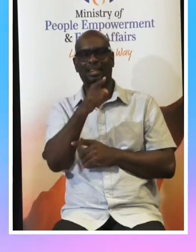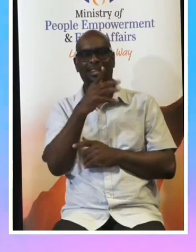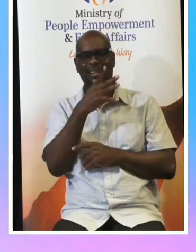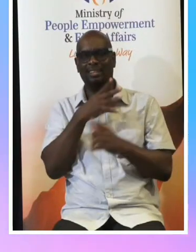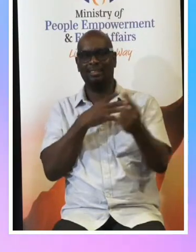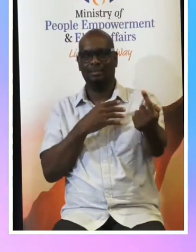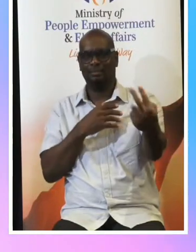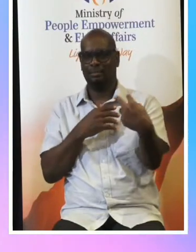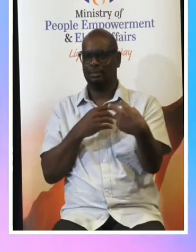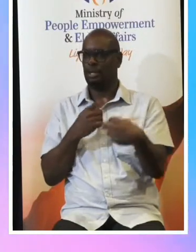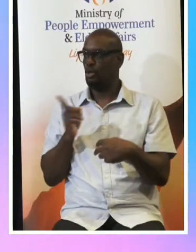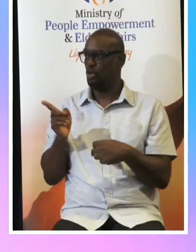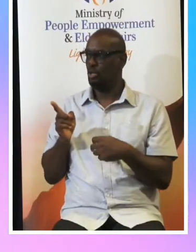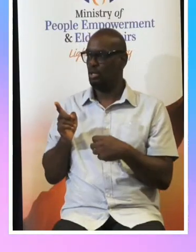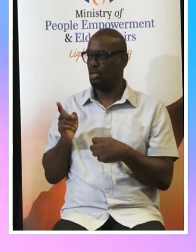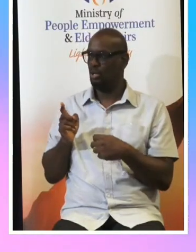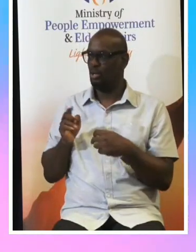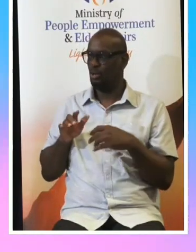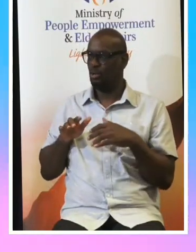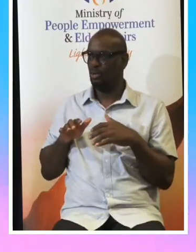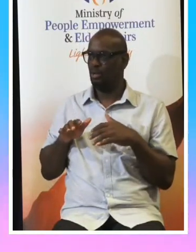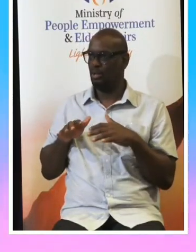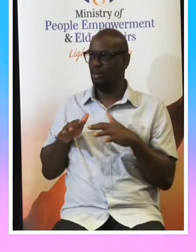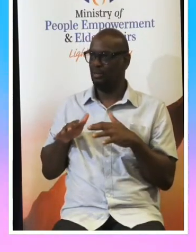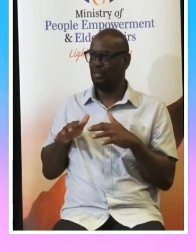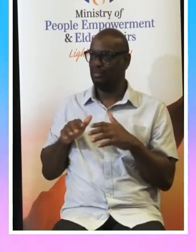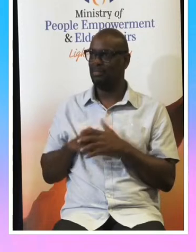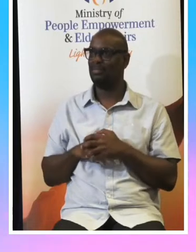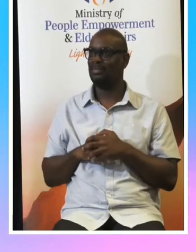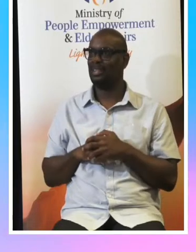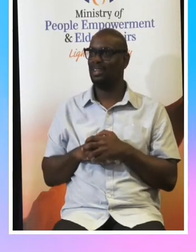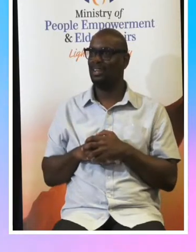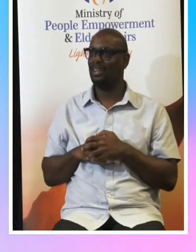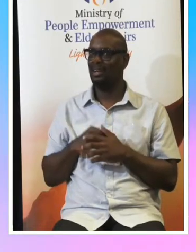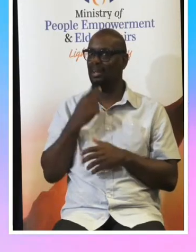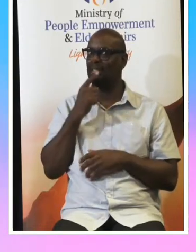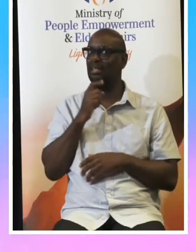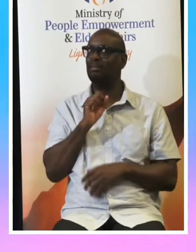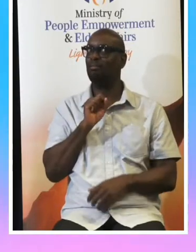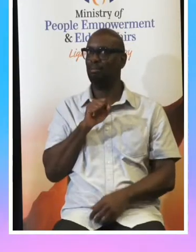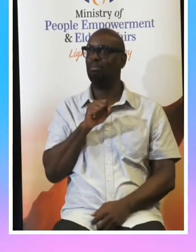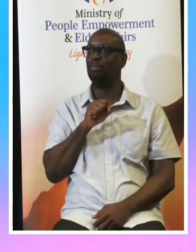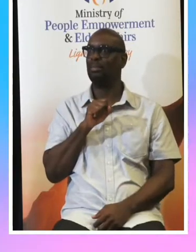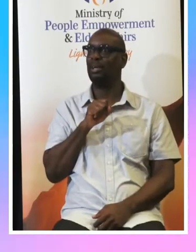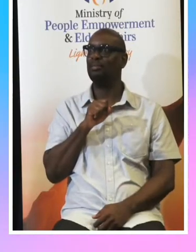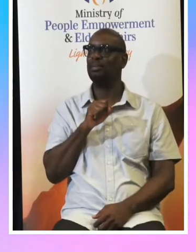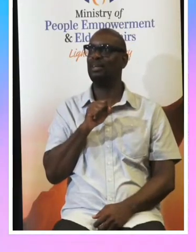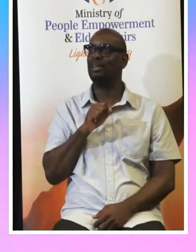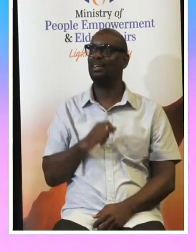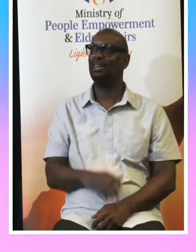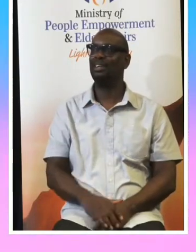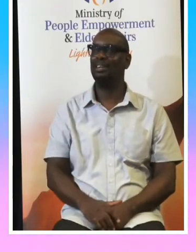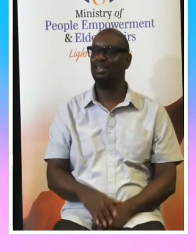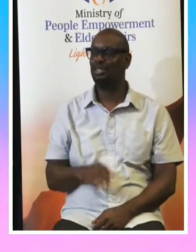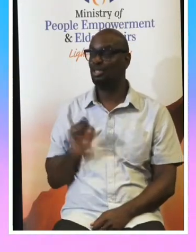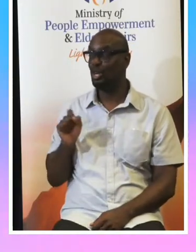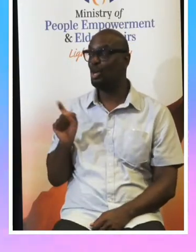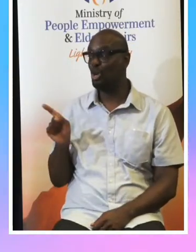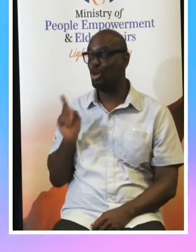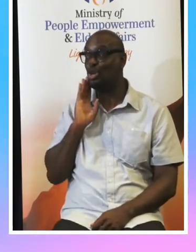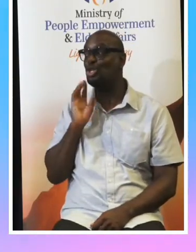"Yes." Deputy President of the Senate, of course. And I said, "Yes." She And she said, "You're supposed to